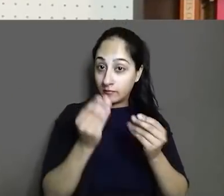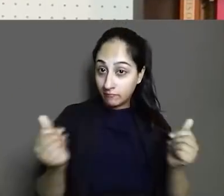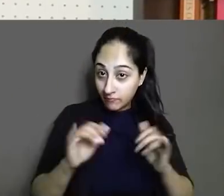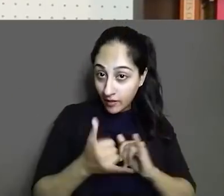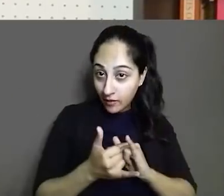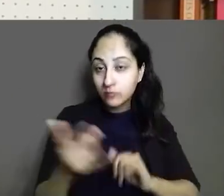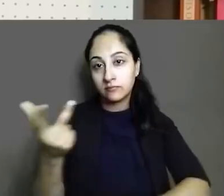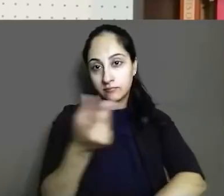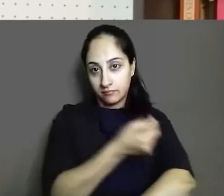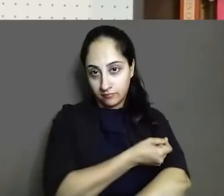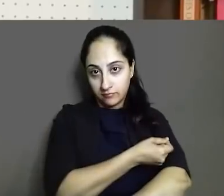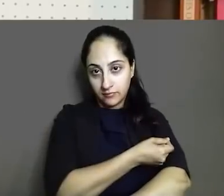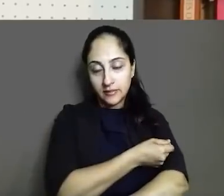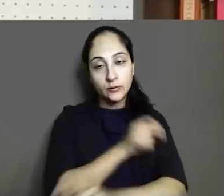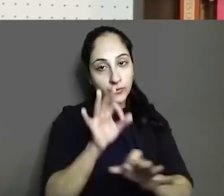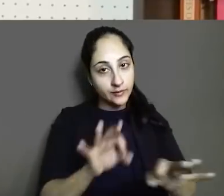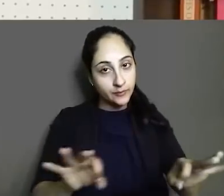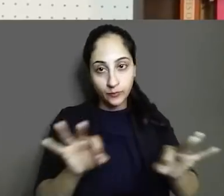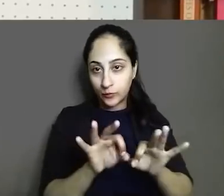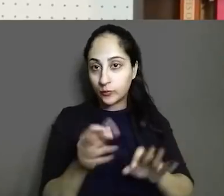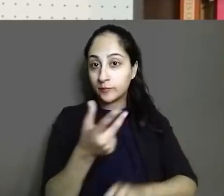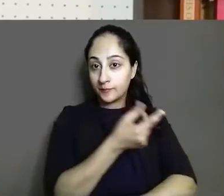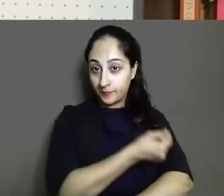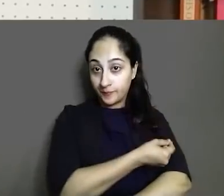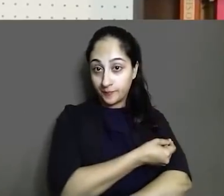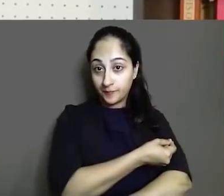this is going to be